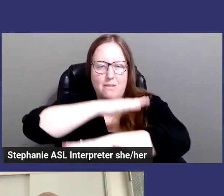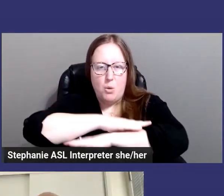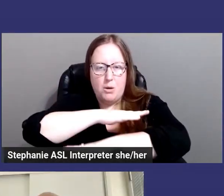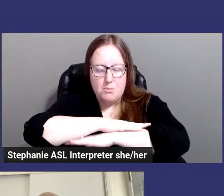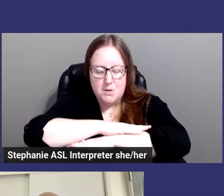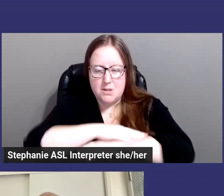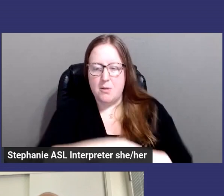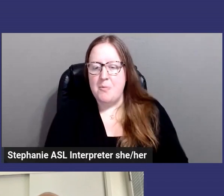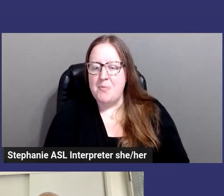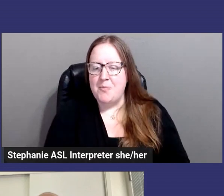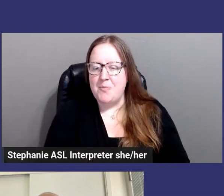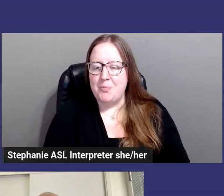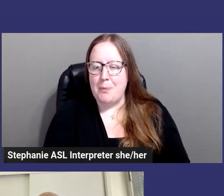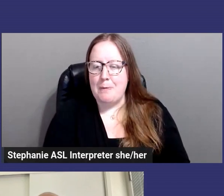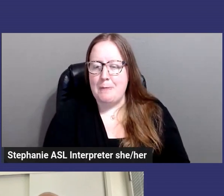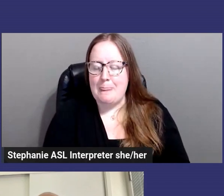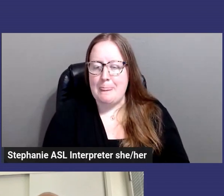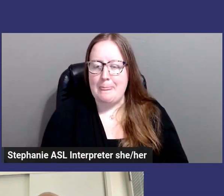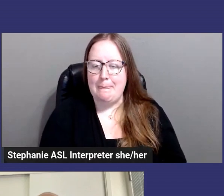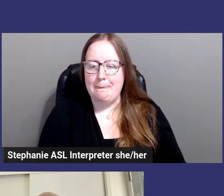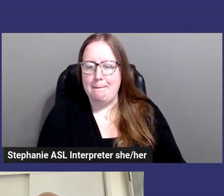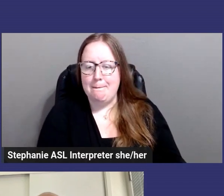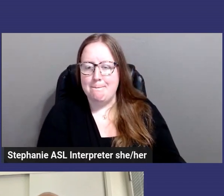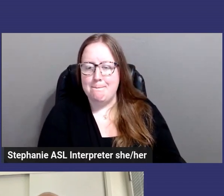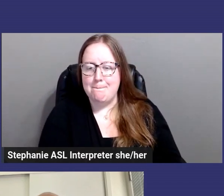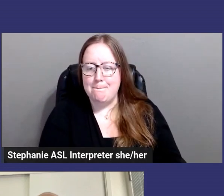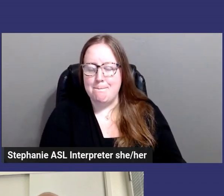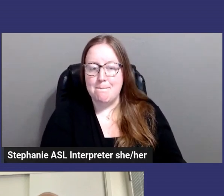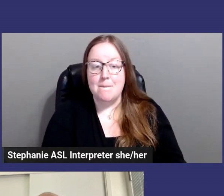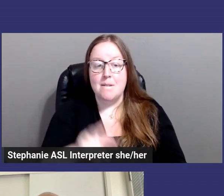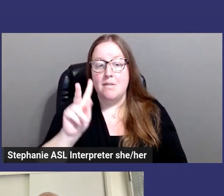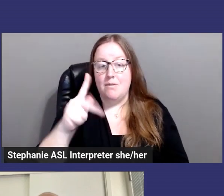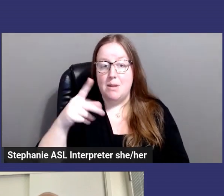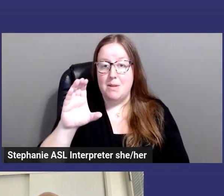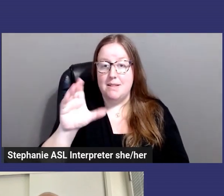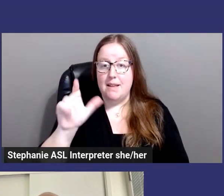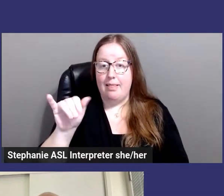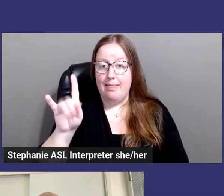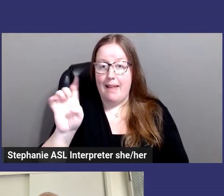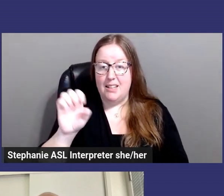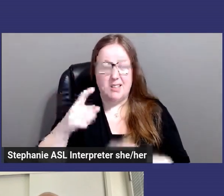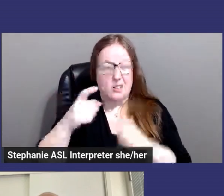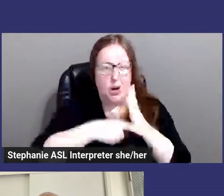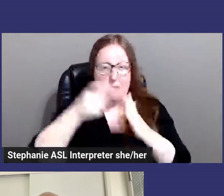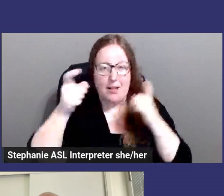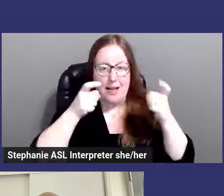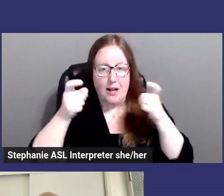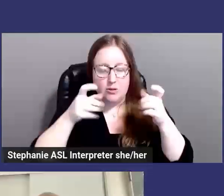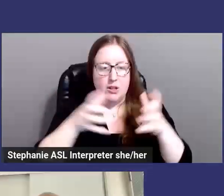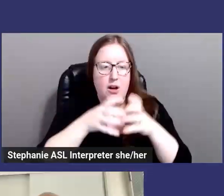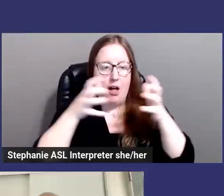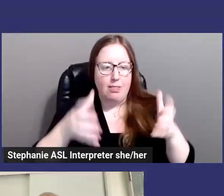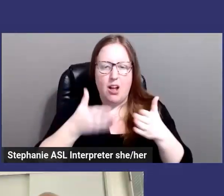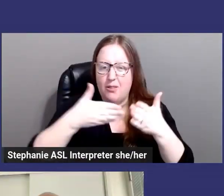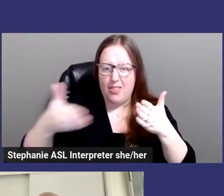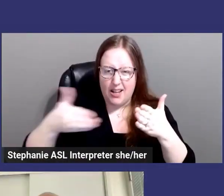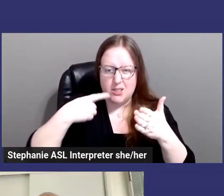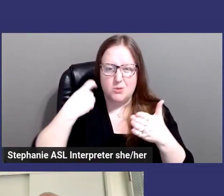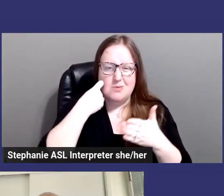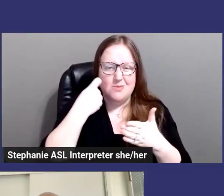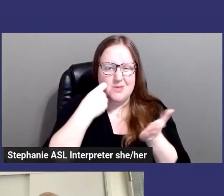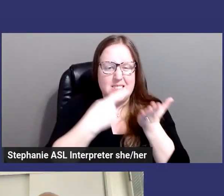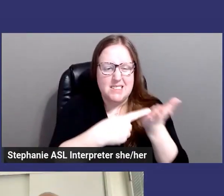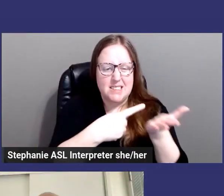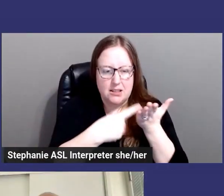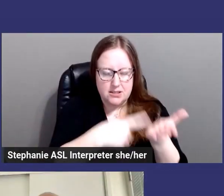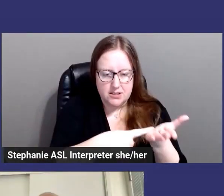And as part of that, VPC Lattice kind of automatically handles a lot of the kind of stuff we've already talked about. One